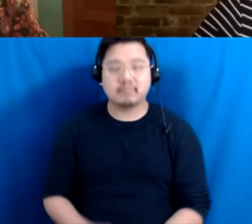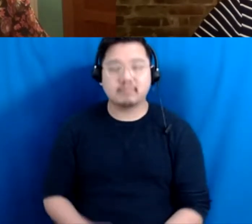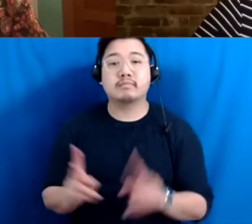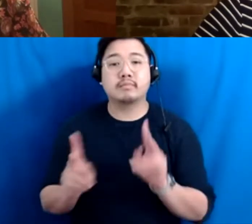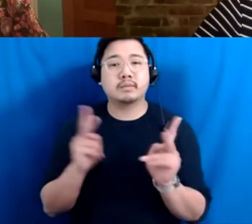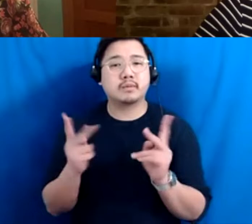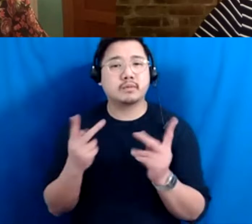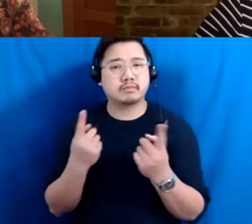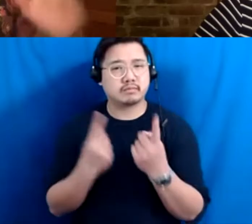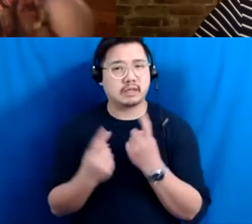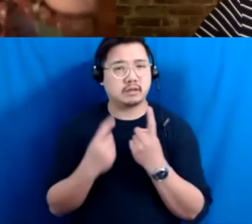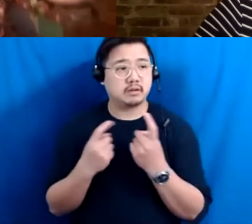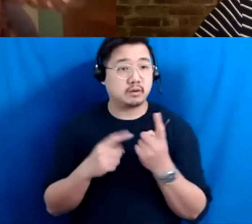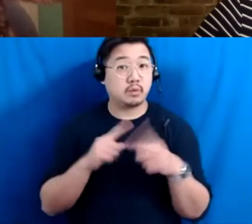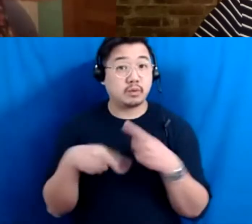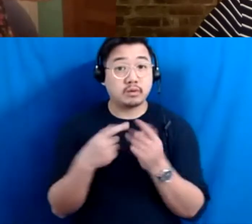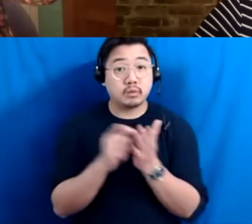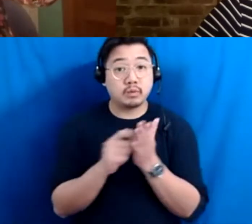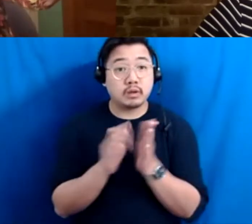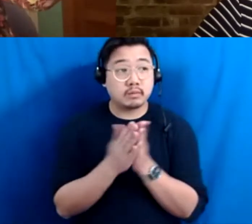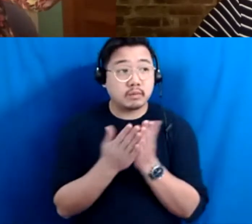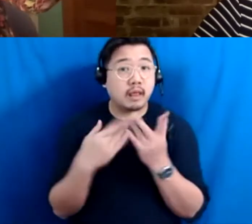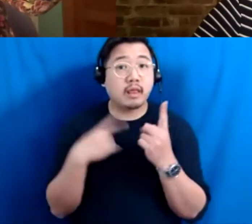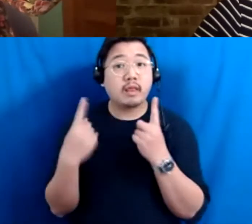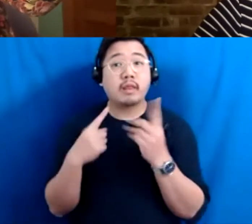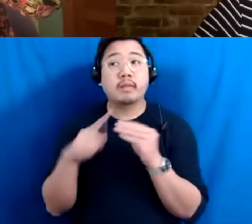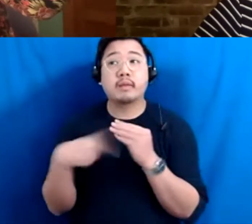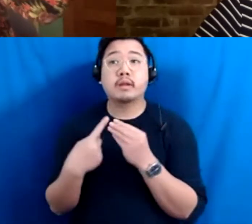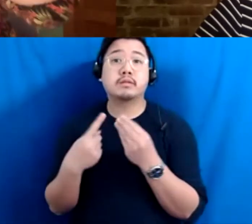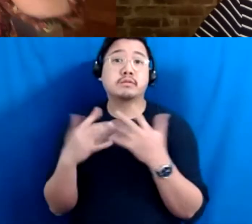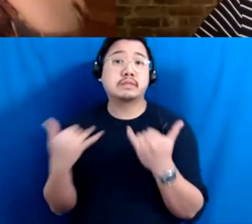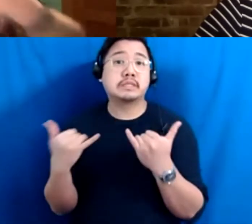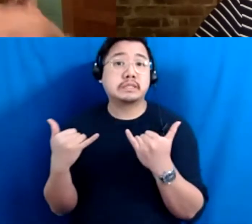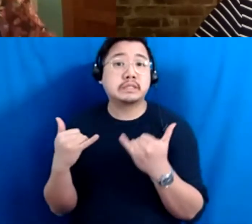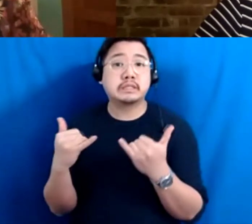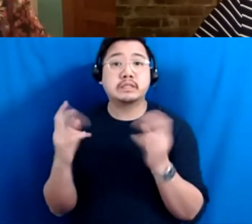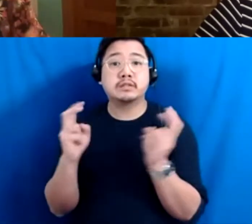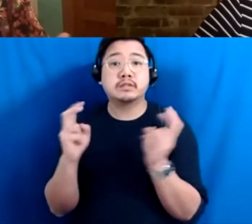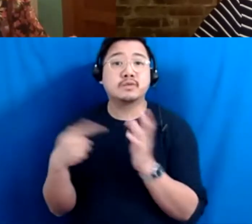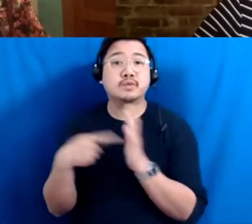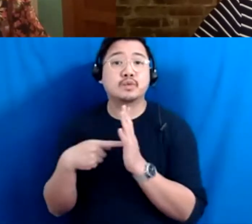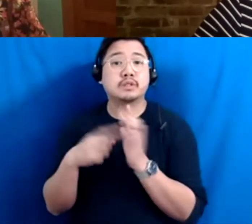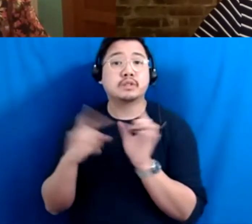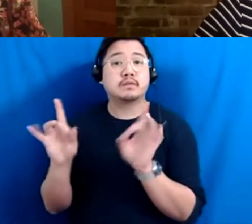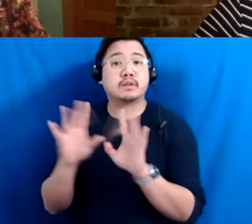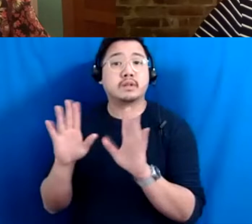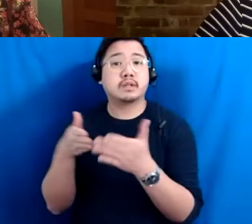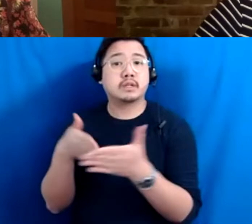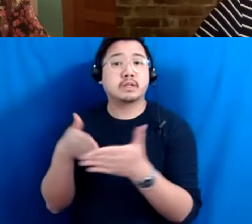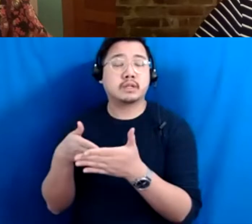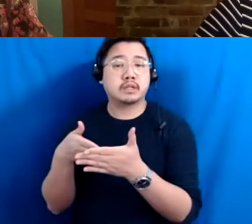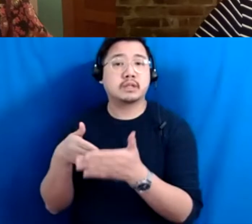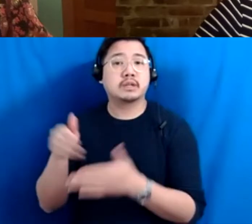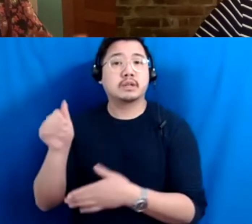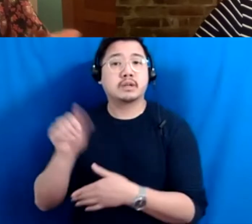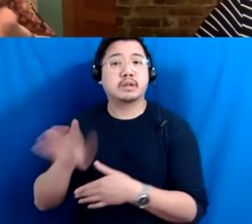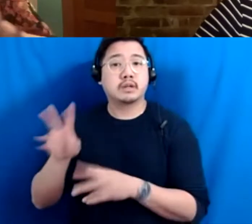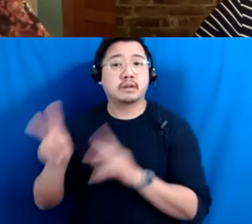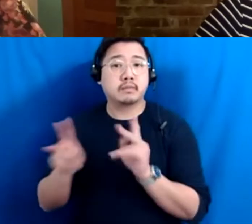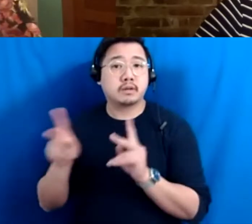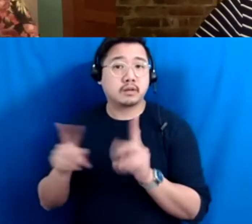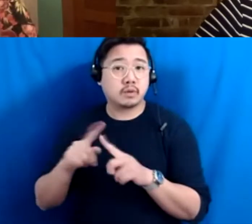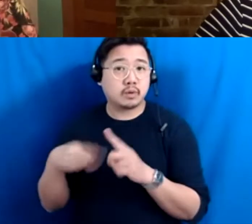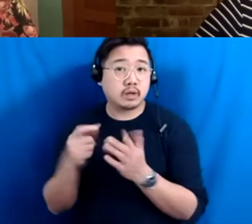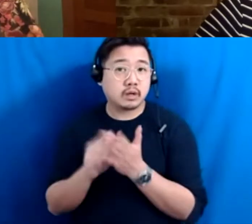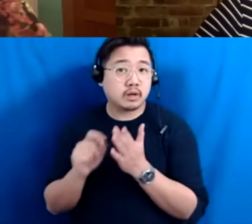current political issues such as violence against Asian peoples when I was writing the novel, or did I